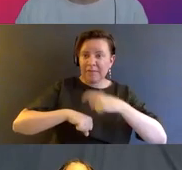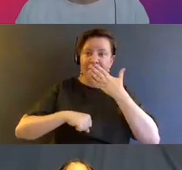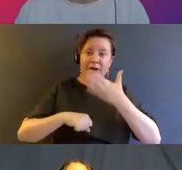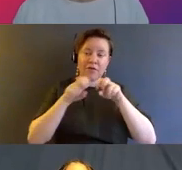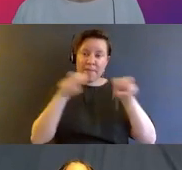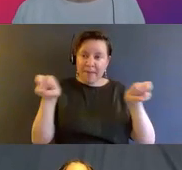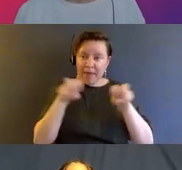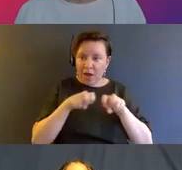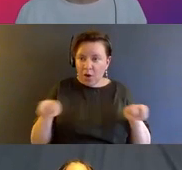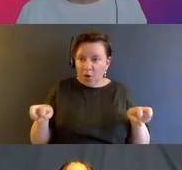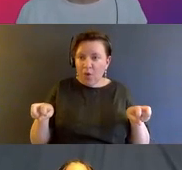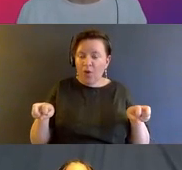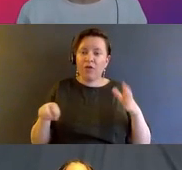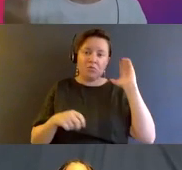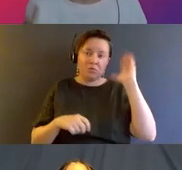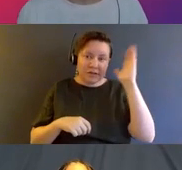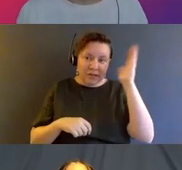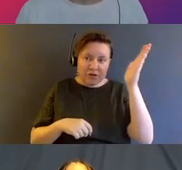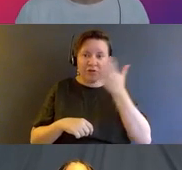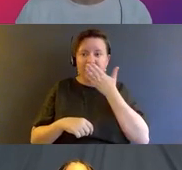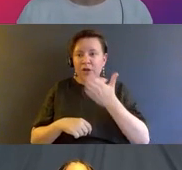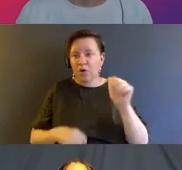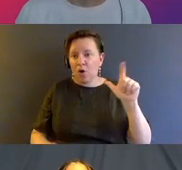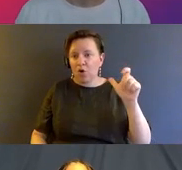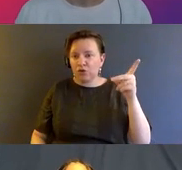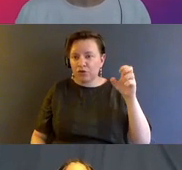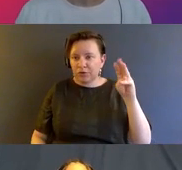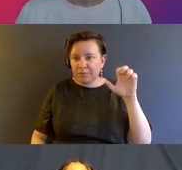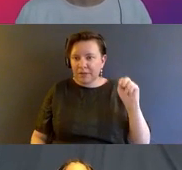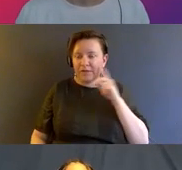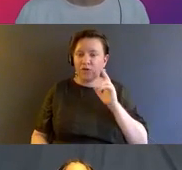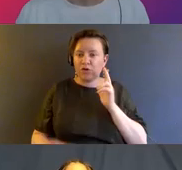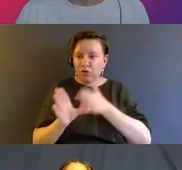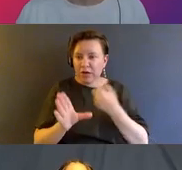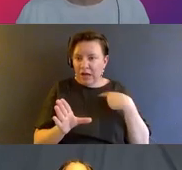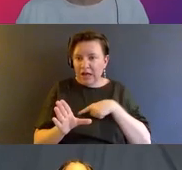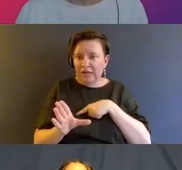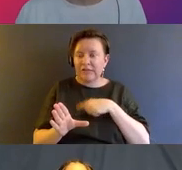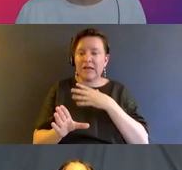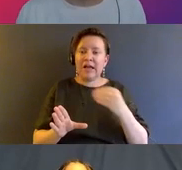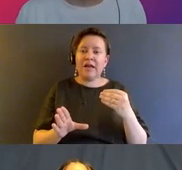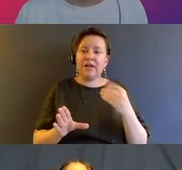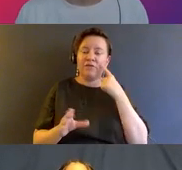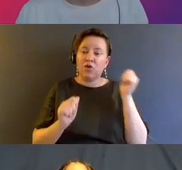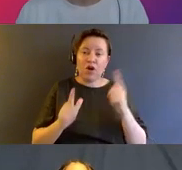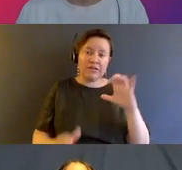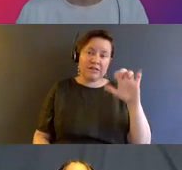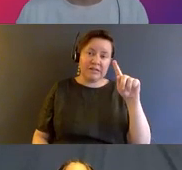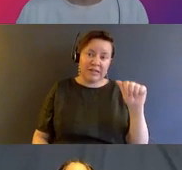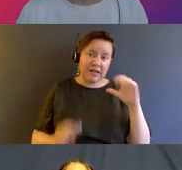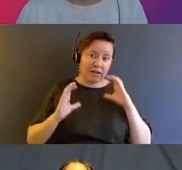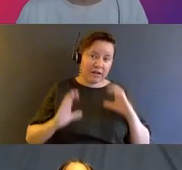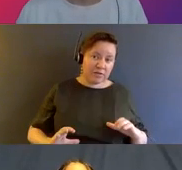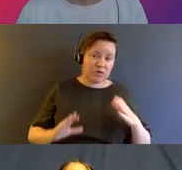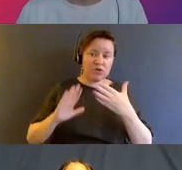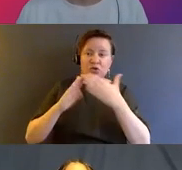panelists, presenters. Thank you to the alderman for joining us, and for all CTA customers and community